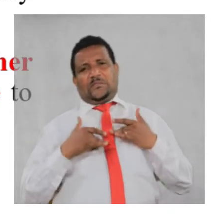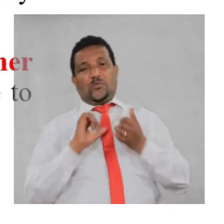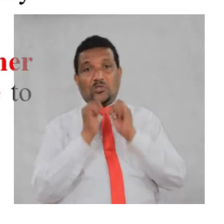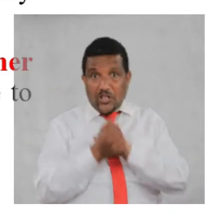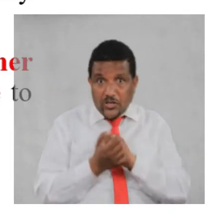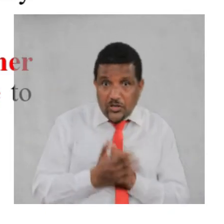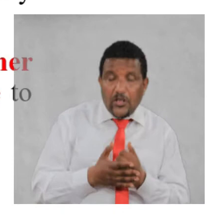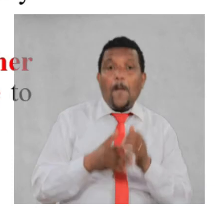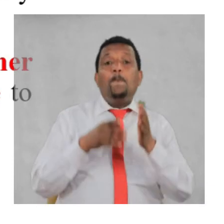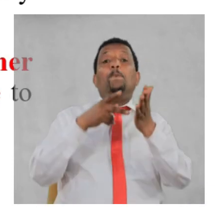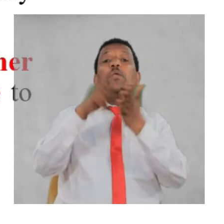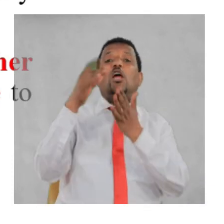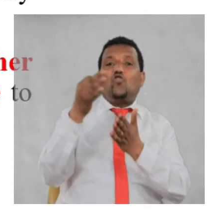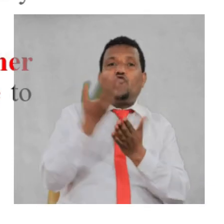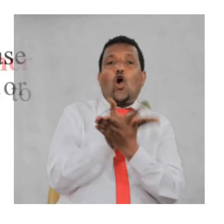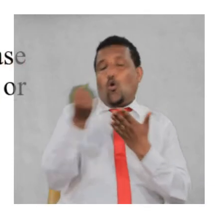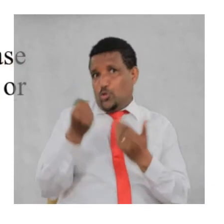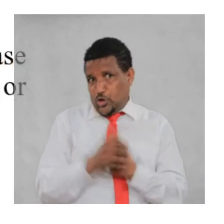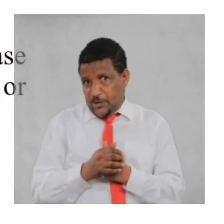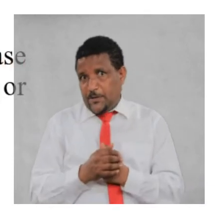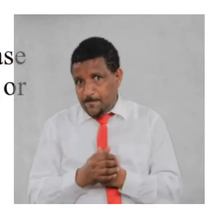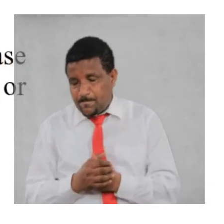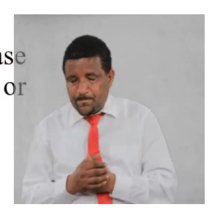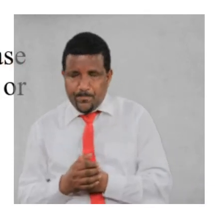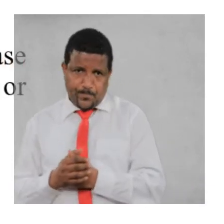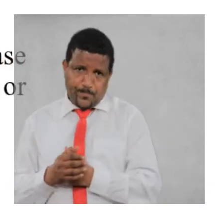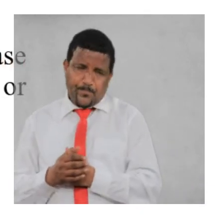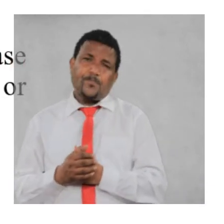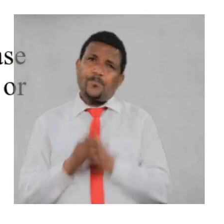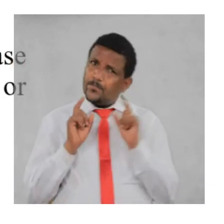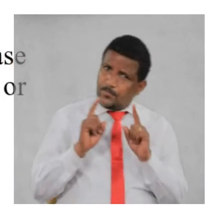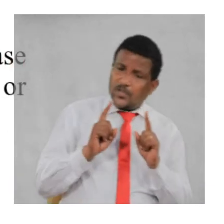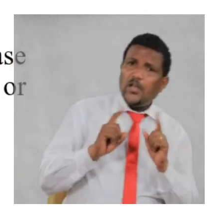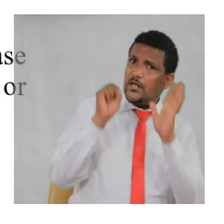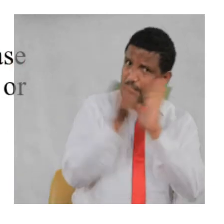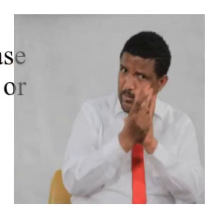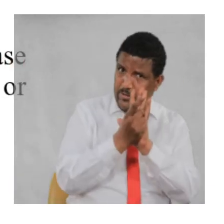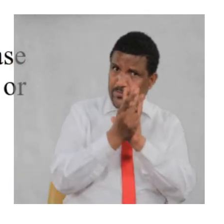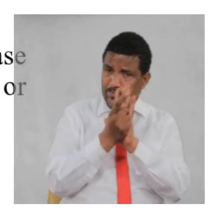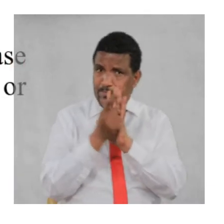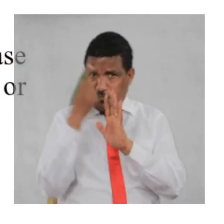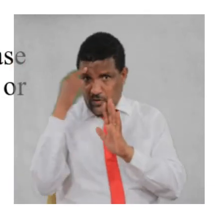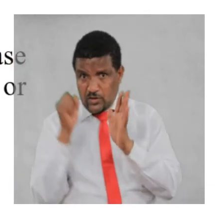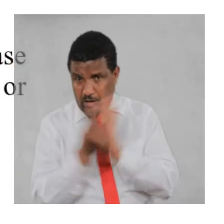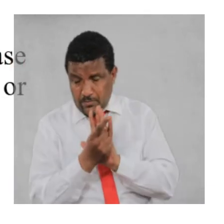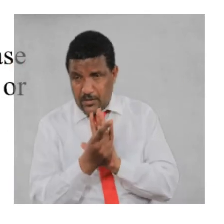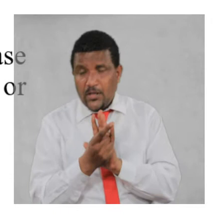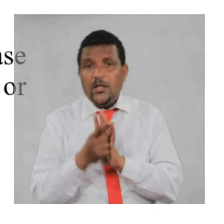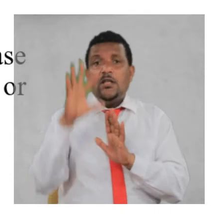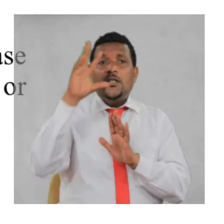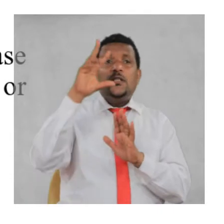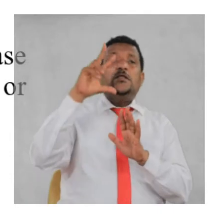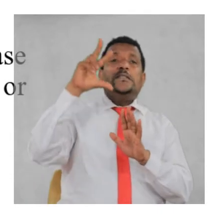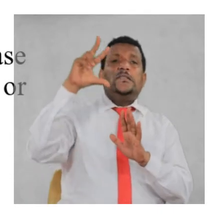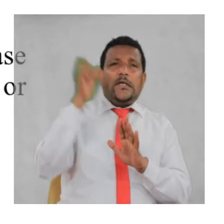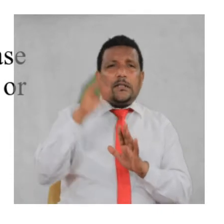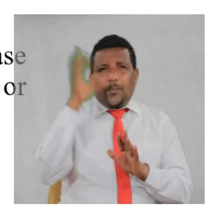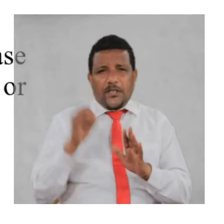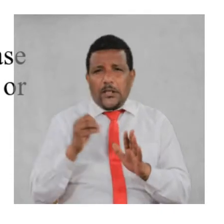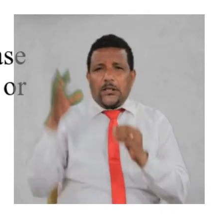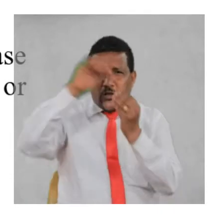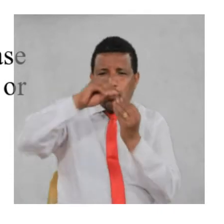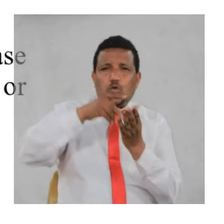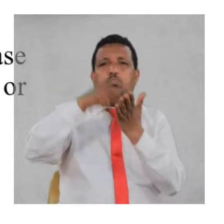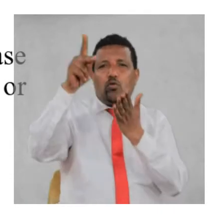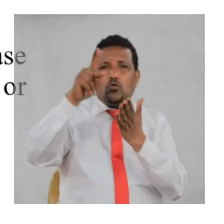changes in price of a commodity. For example, a 30% increase in price of